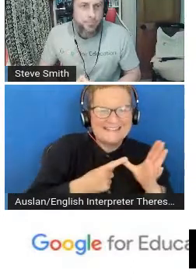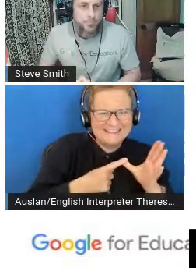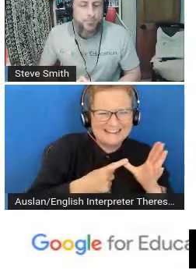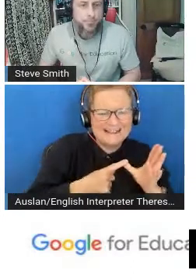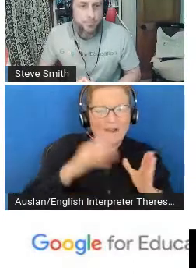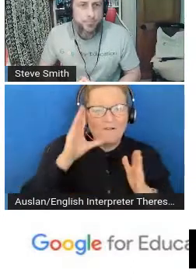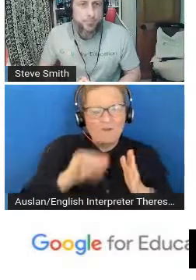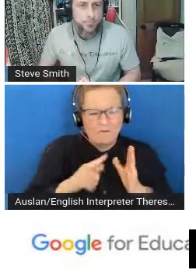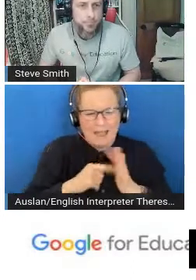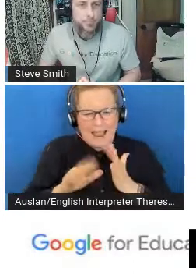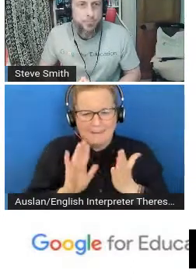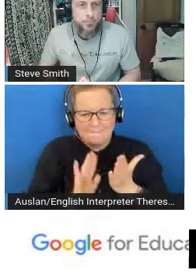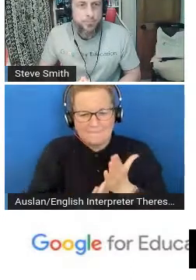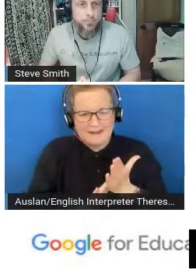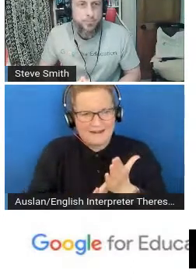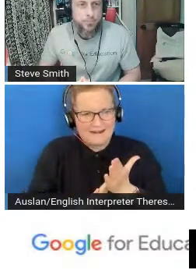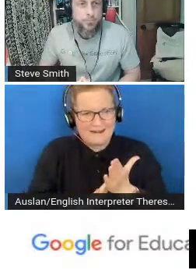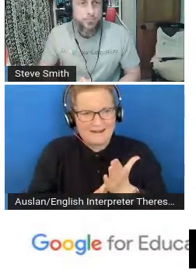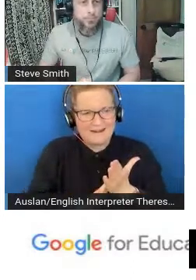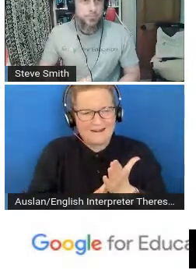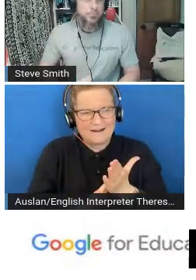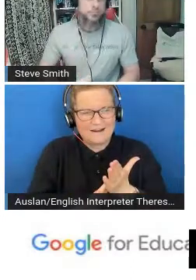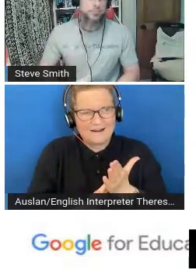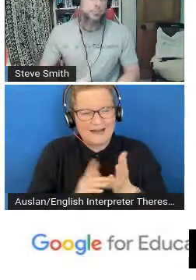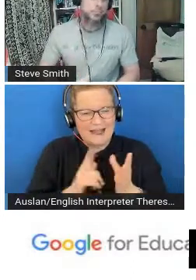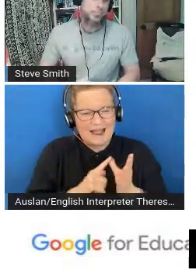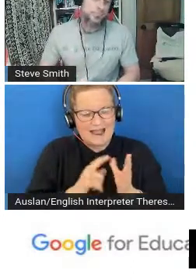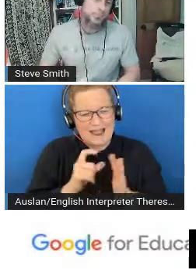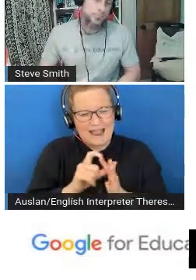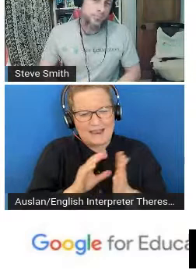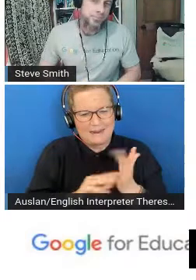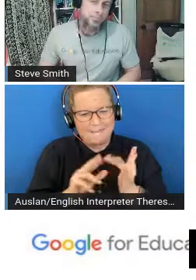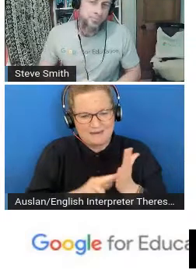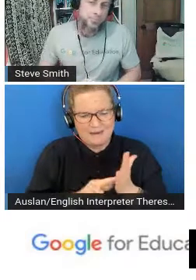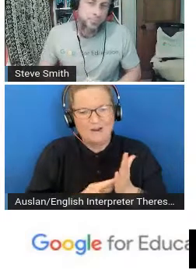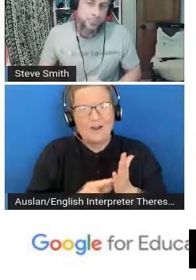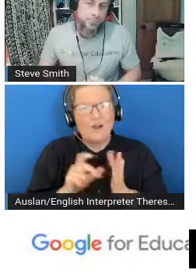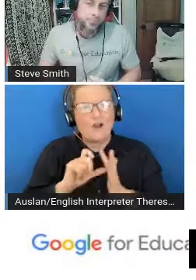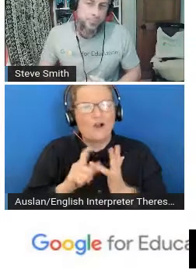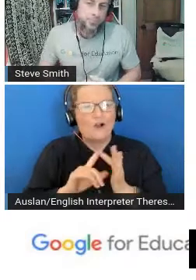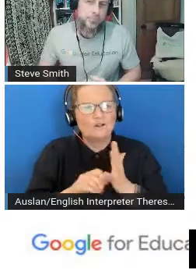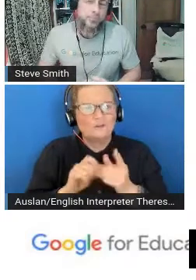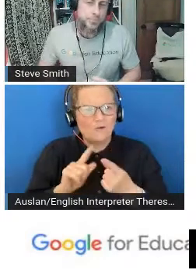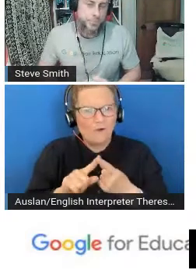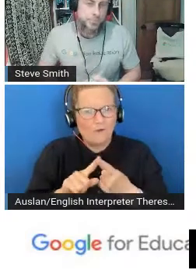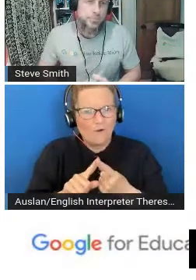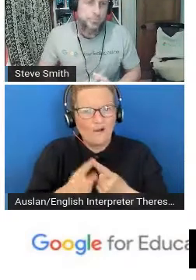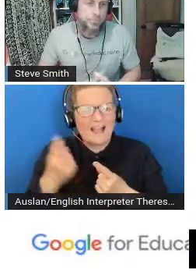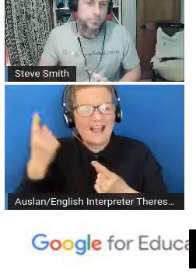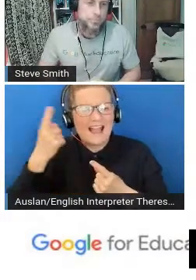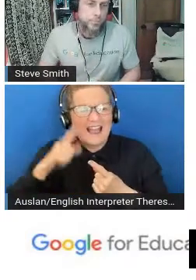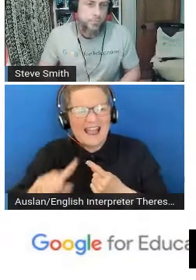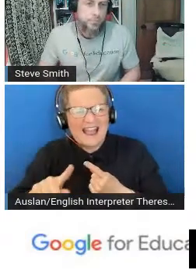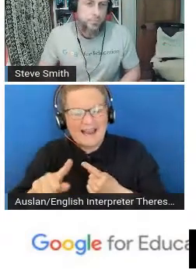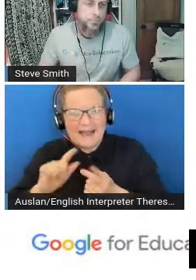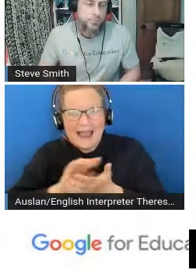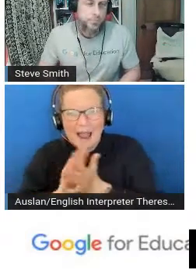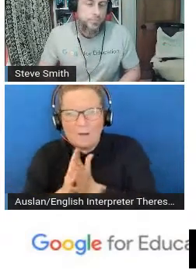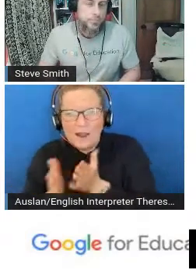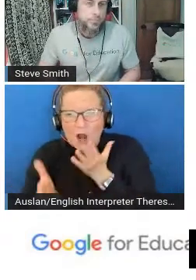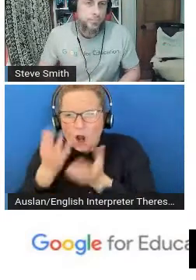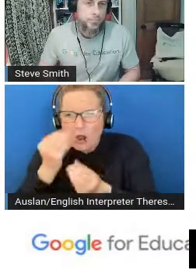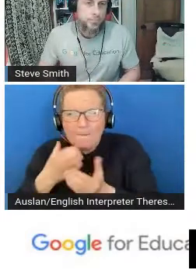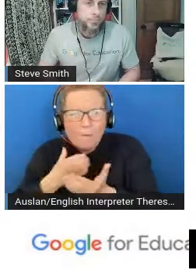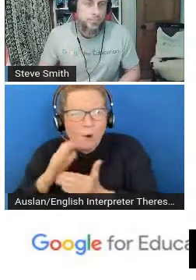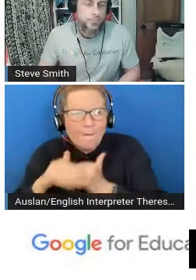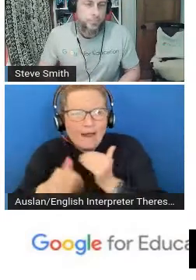from Google Workspace, which allows us to better understand how the kids are interacting in